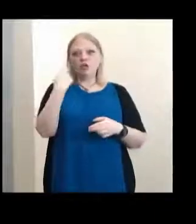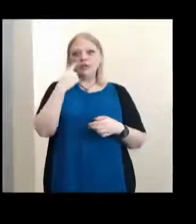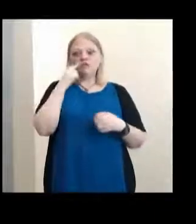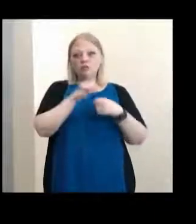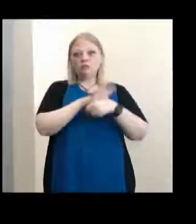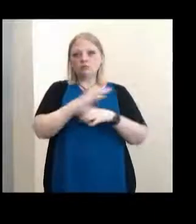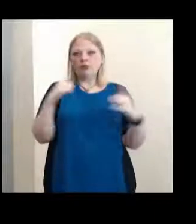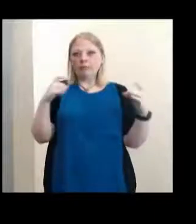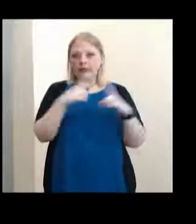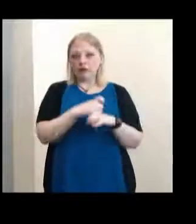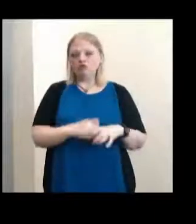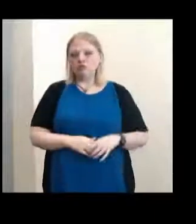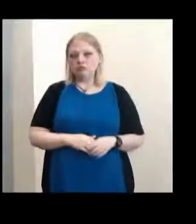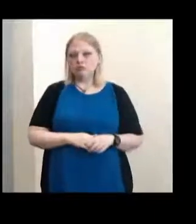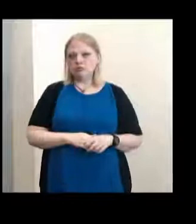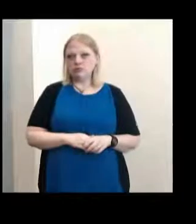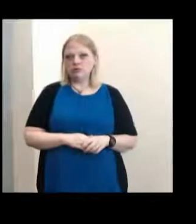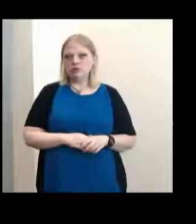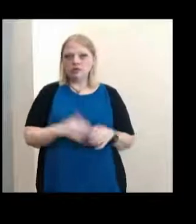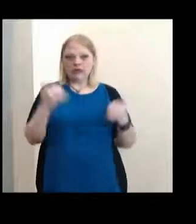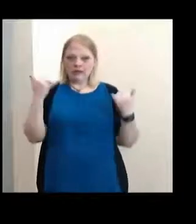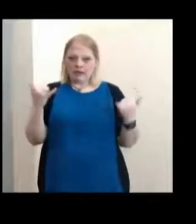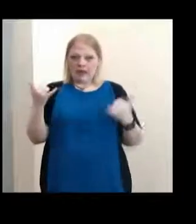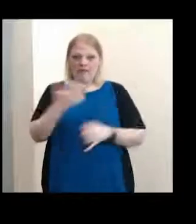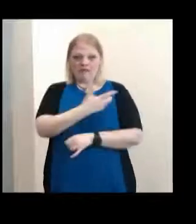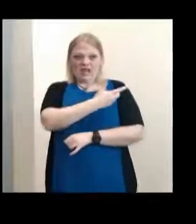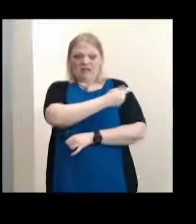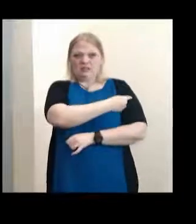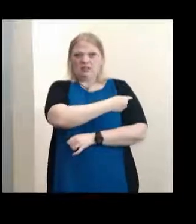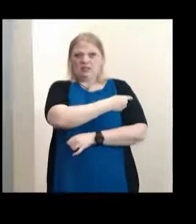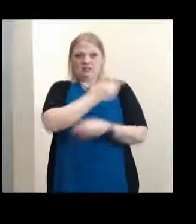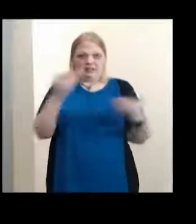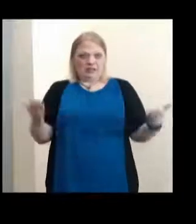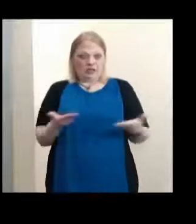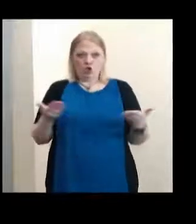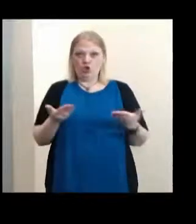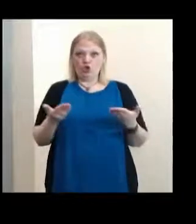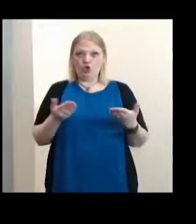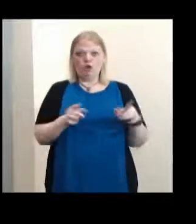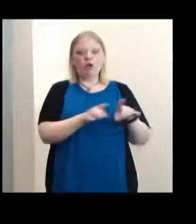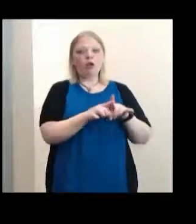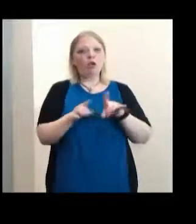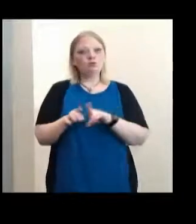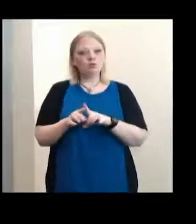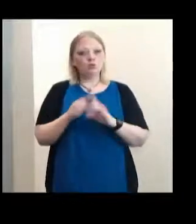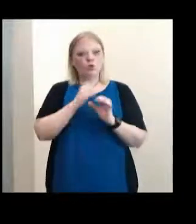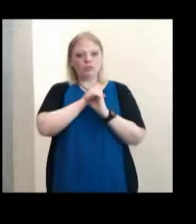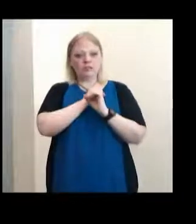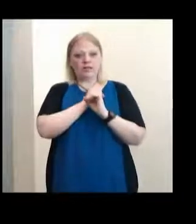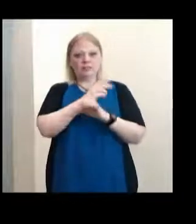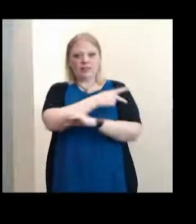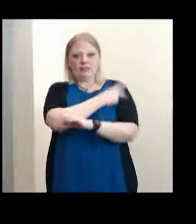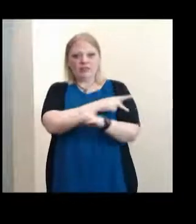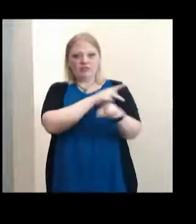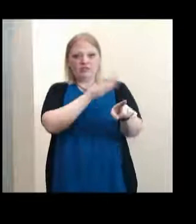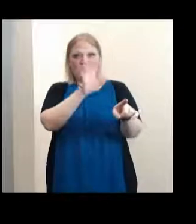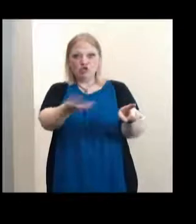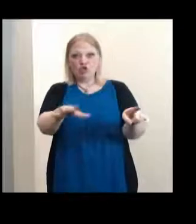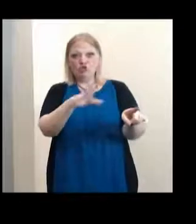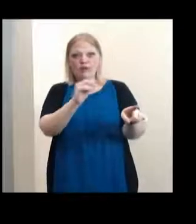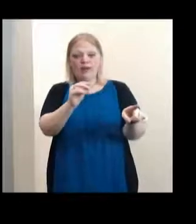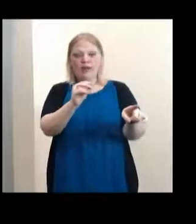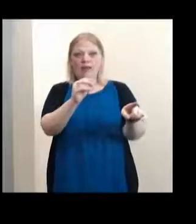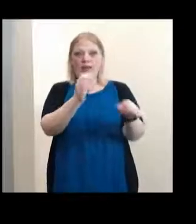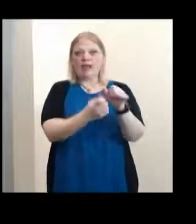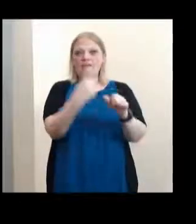COVID-19 complications. Now that vaccines are on the scene, my vaccine also protects my patients' children and their